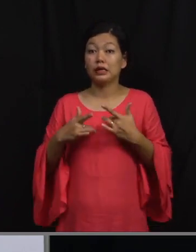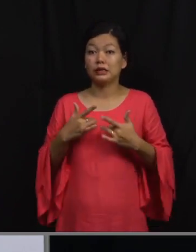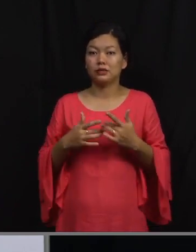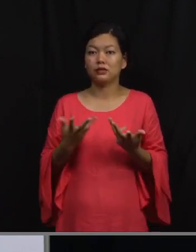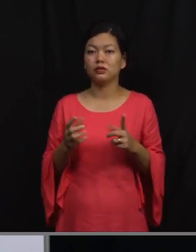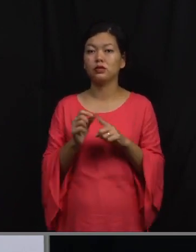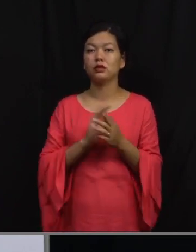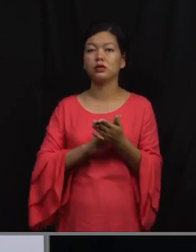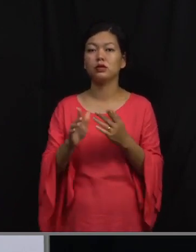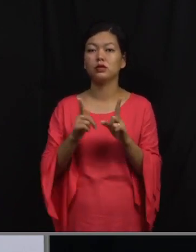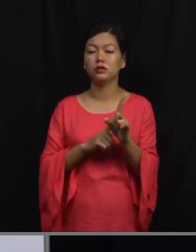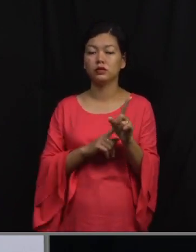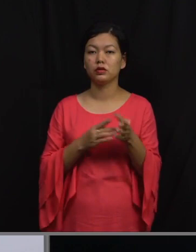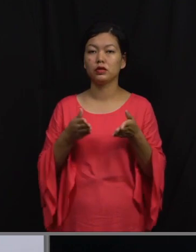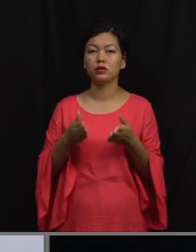excitement